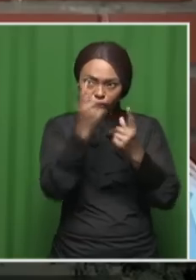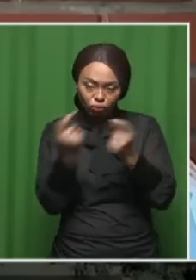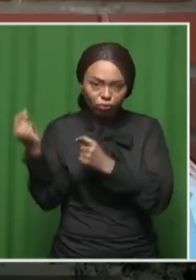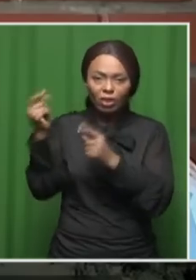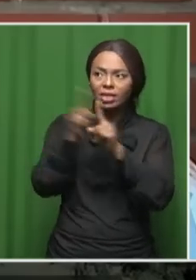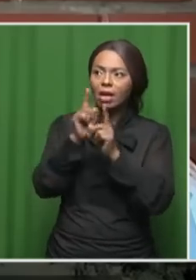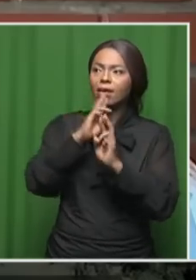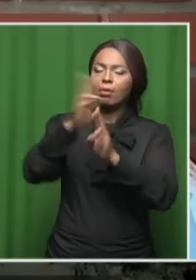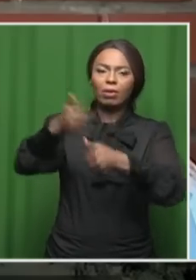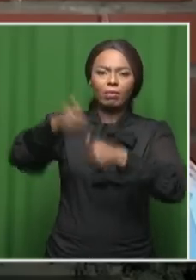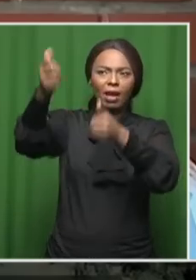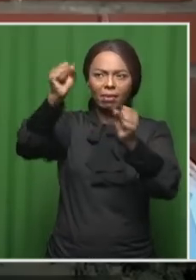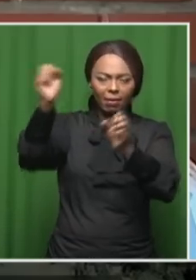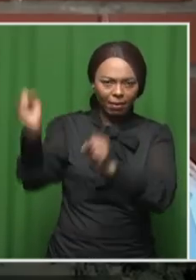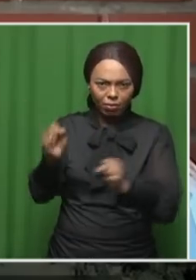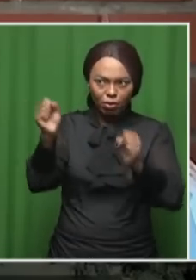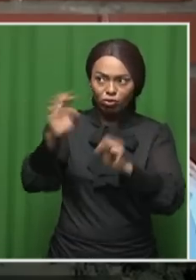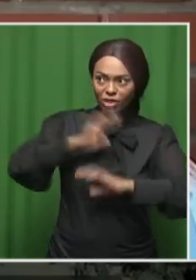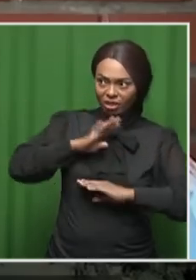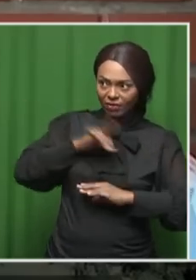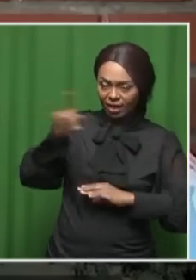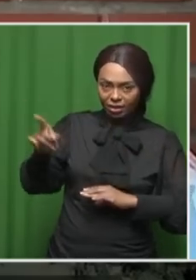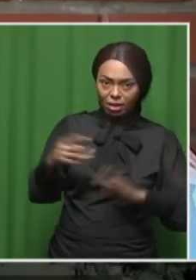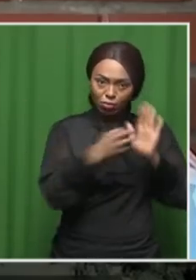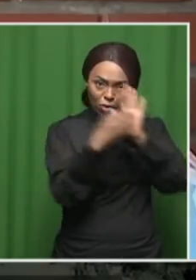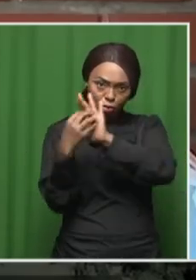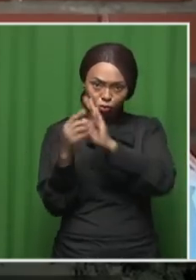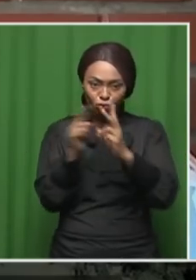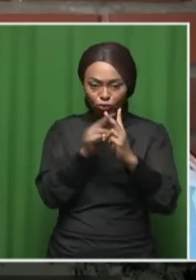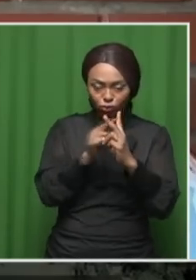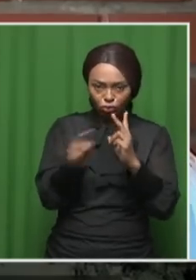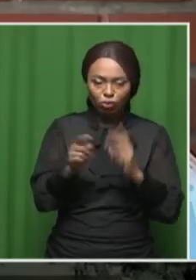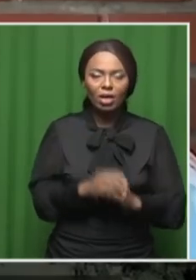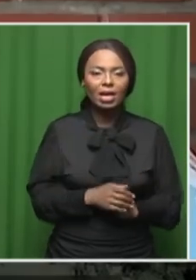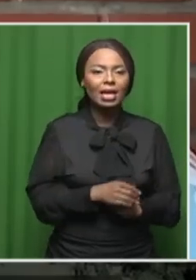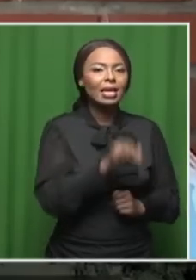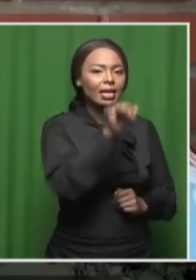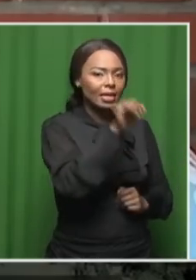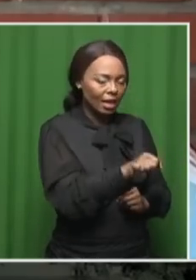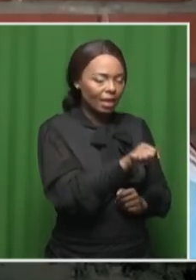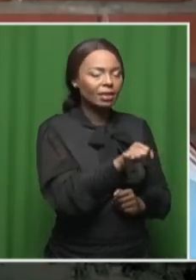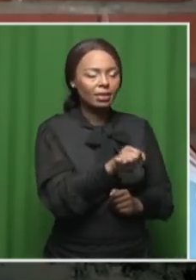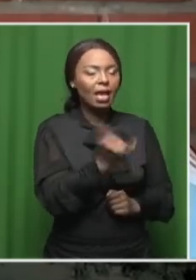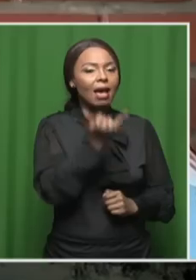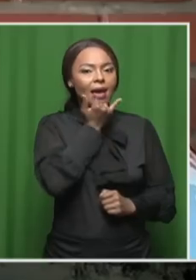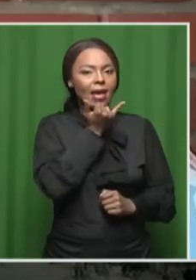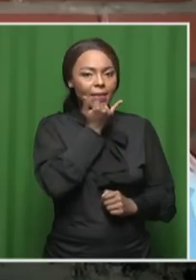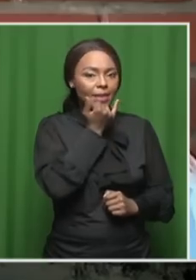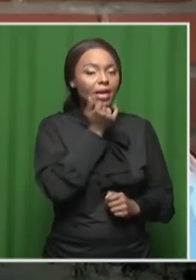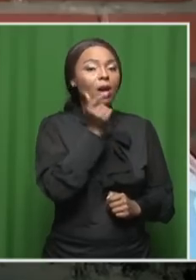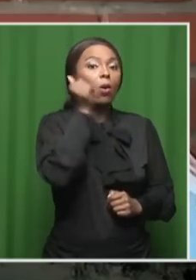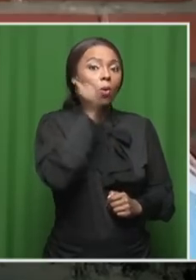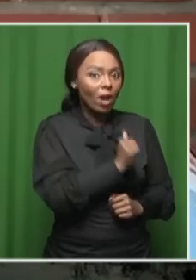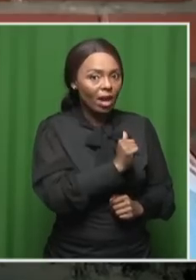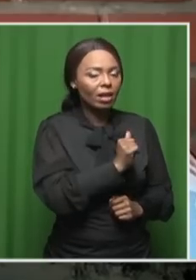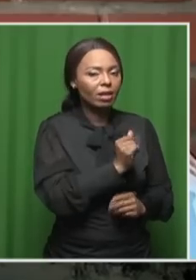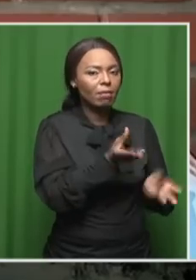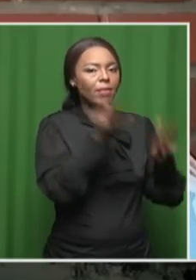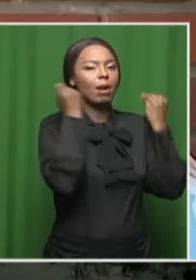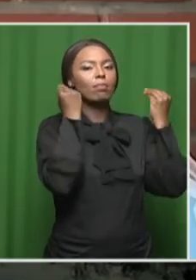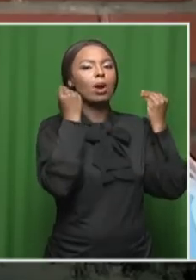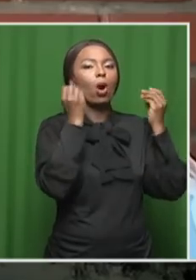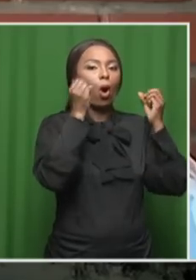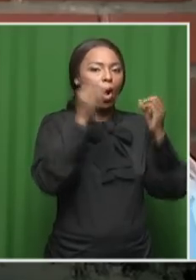that have been done on these particular brands? Yes, we will be happy as soon as we get